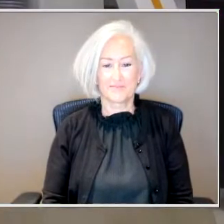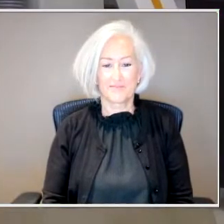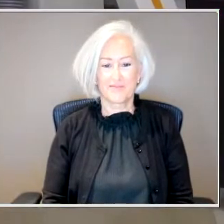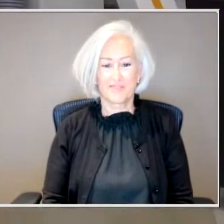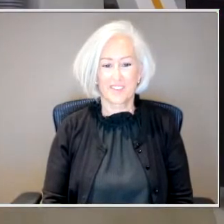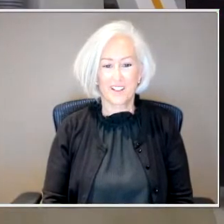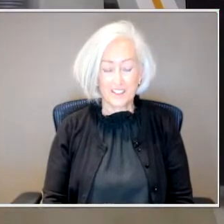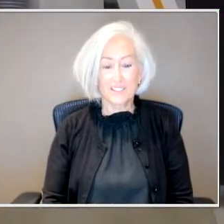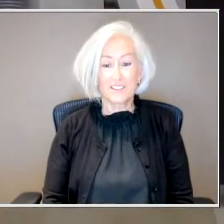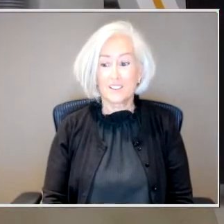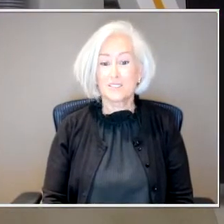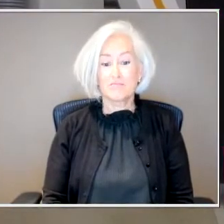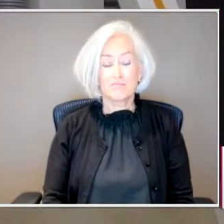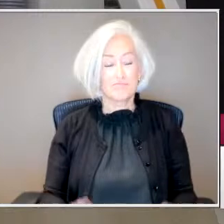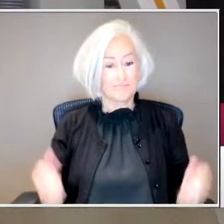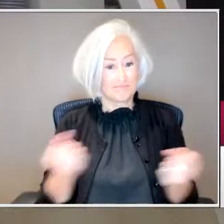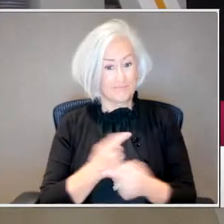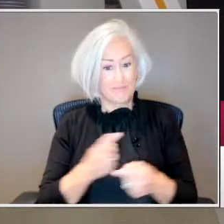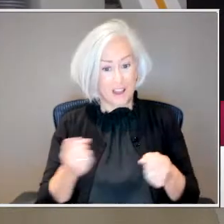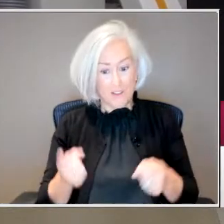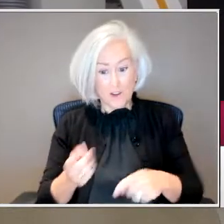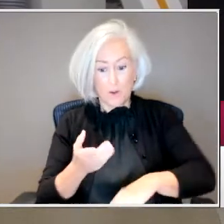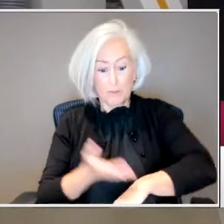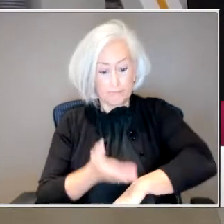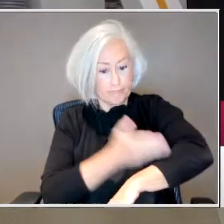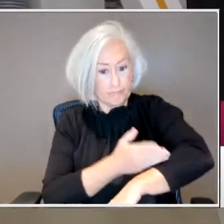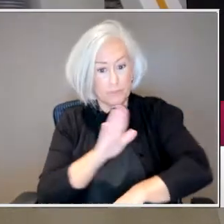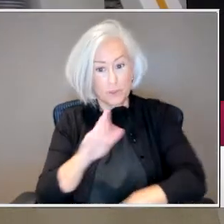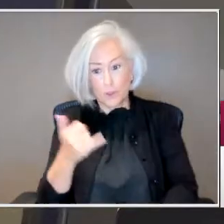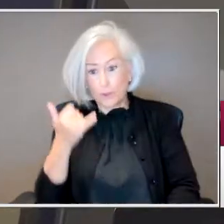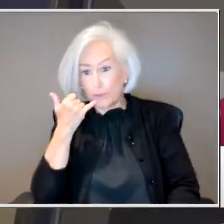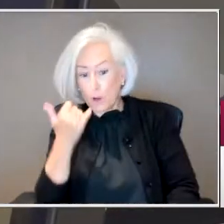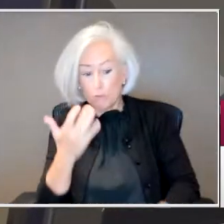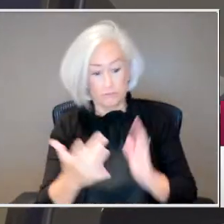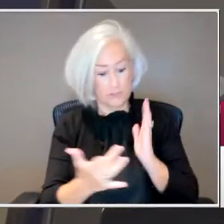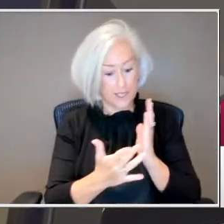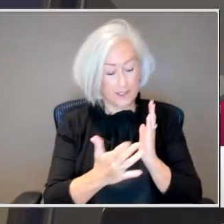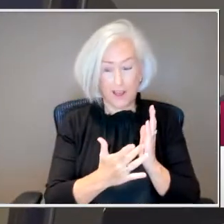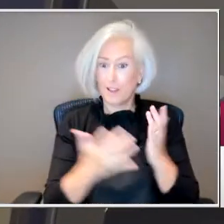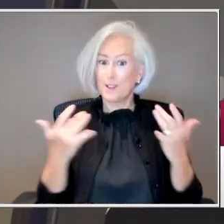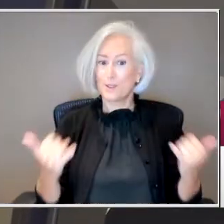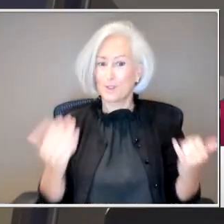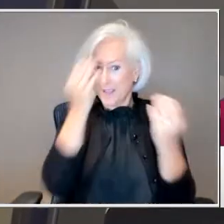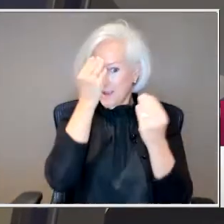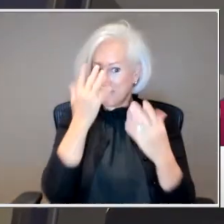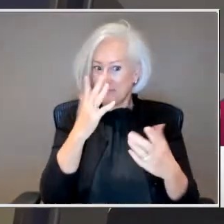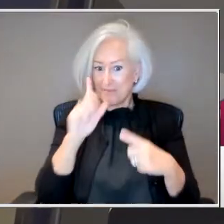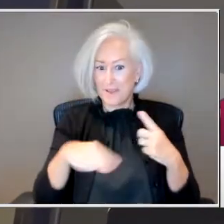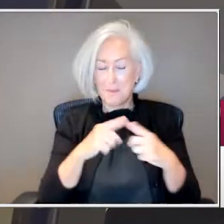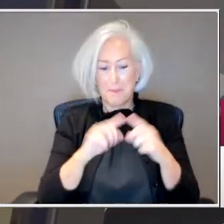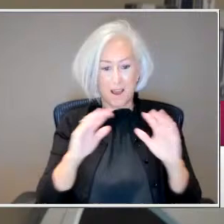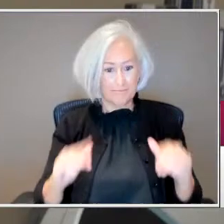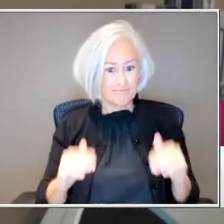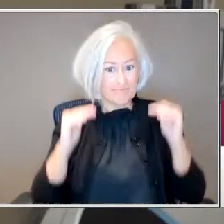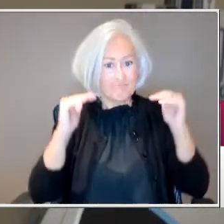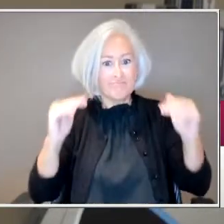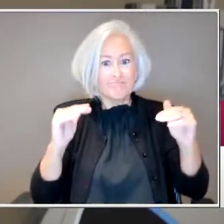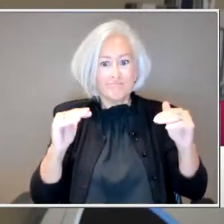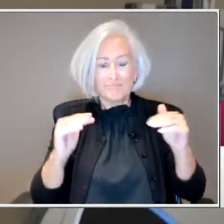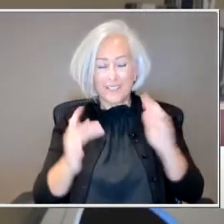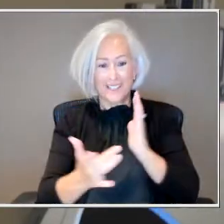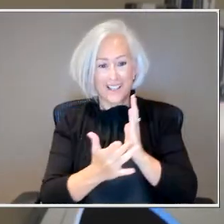We've all had upgrades to our phones and technology. Today we're sharing an advancement in tried and true technology for our